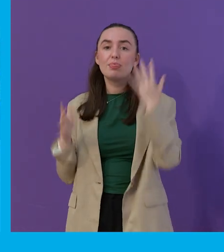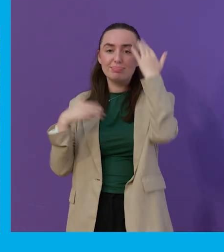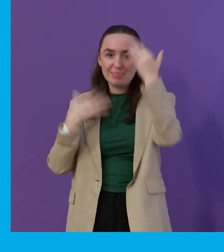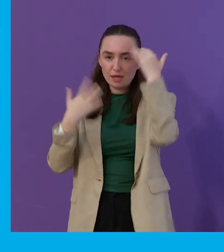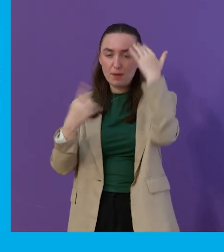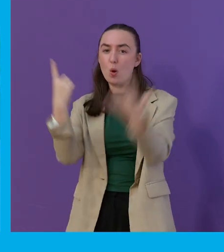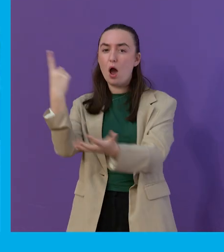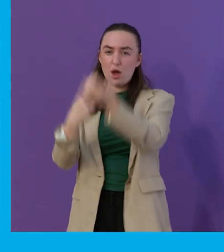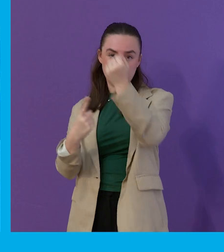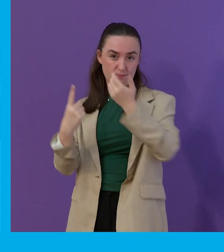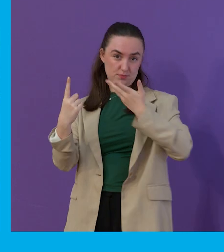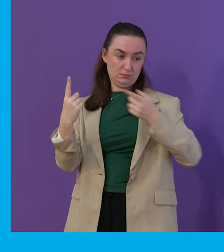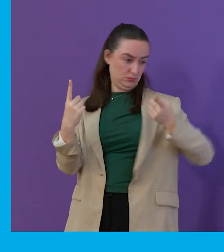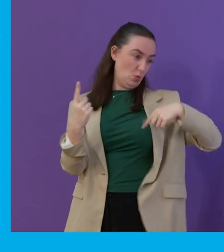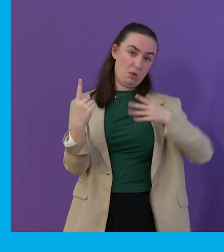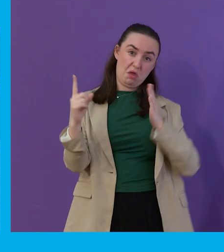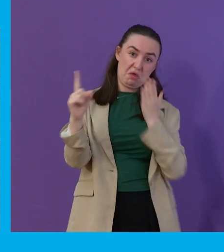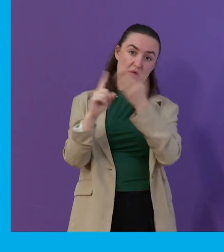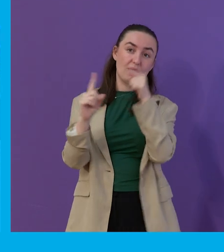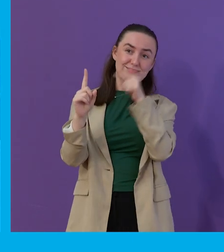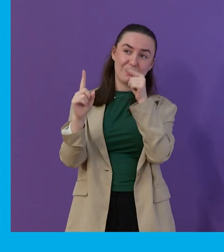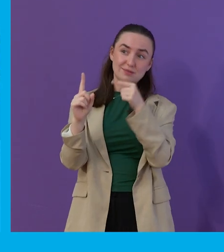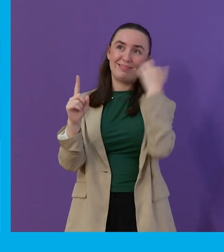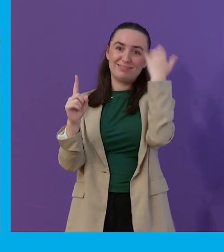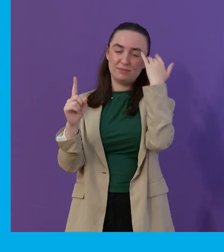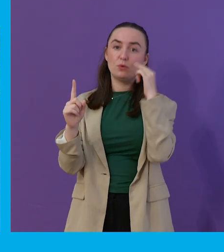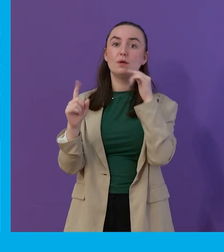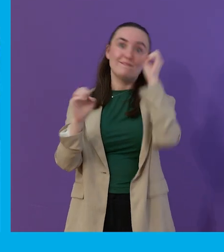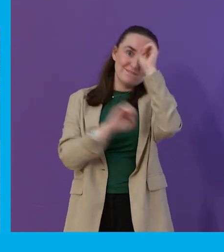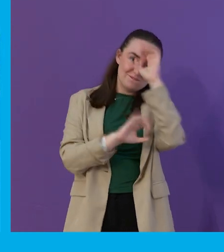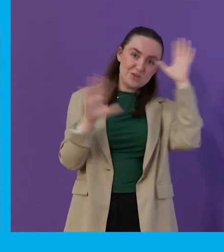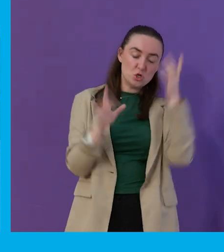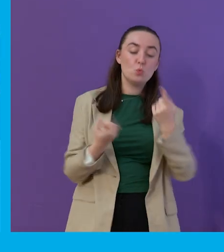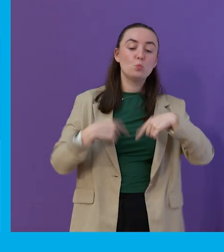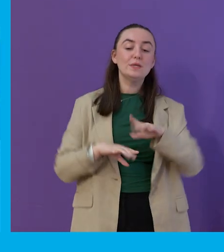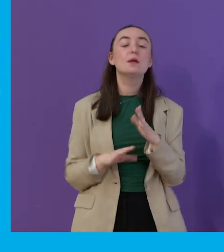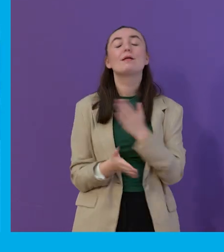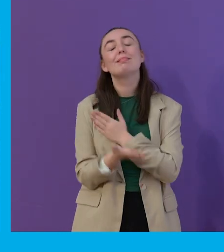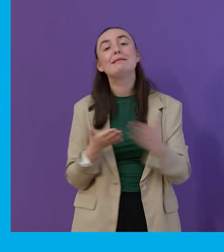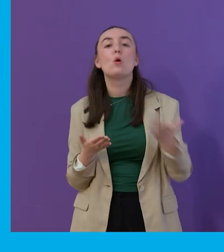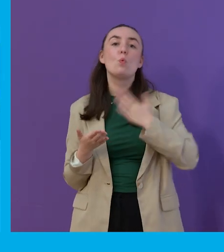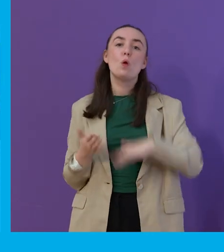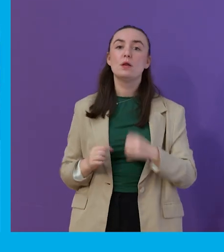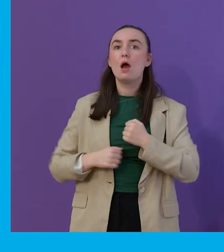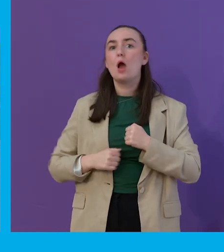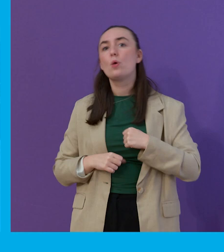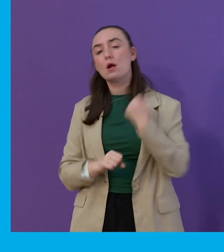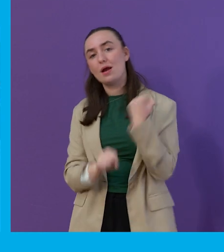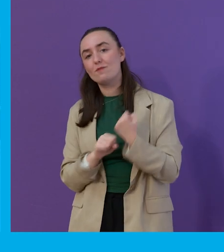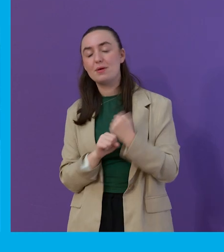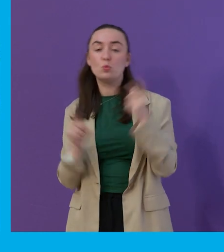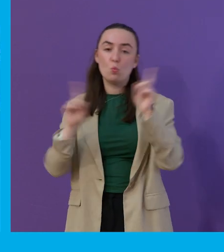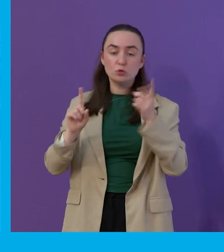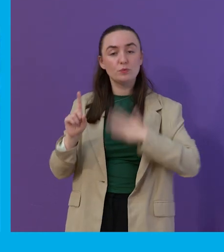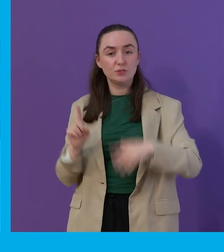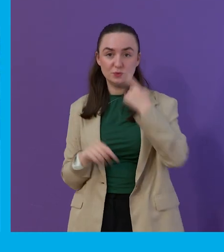we're trying to achieve. Let's gather evidence, views and opinions and come up with a vision of what we think the coherent state should be to deliver those outcomes. And if